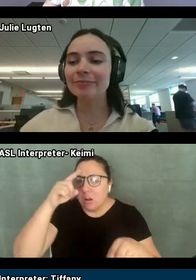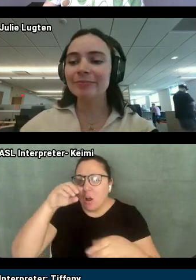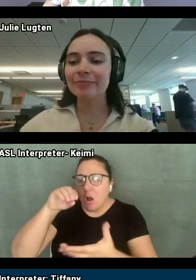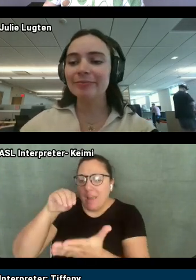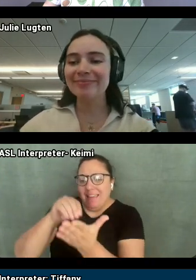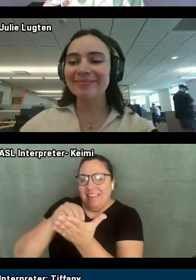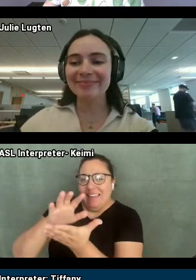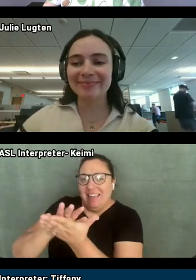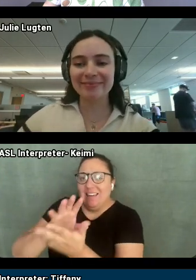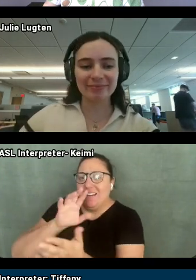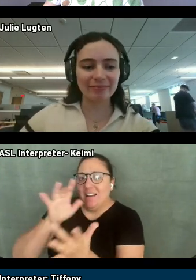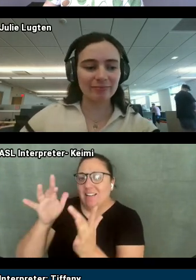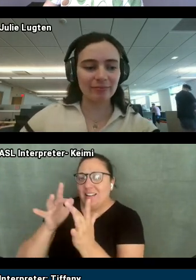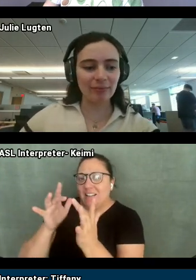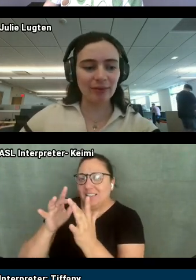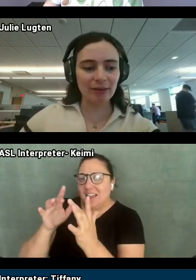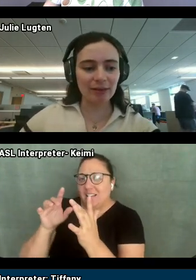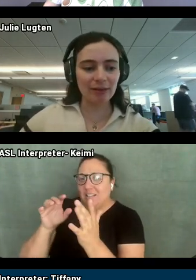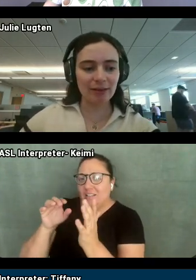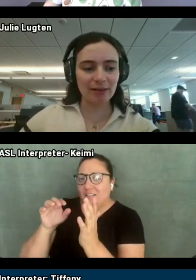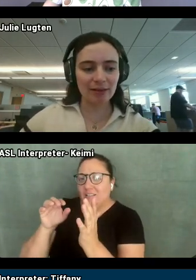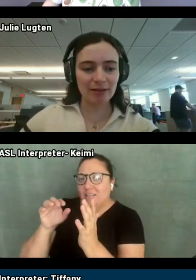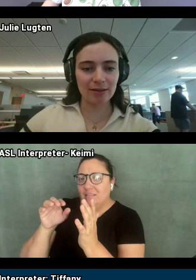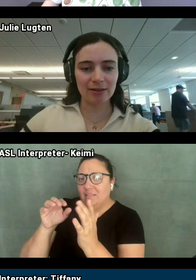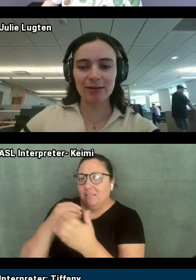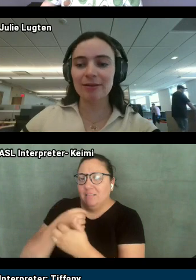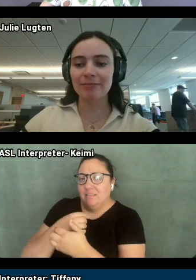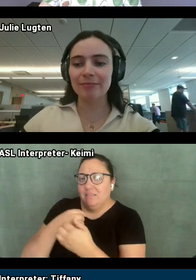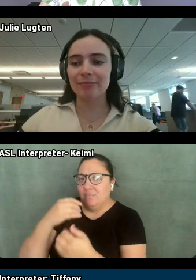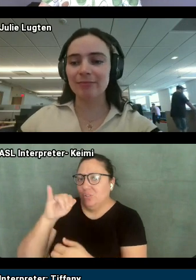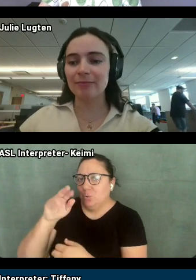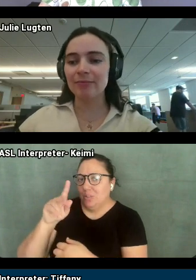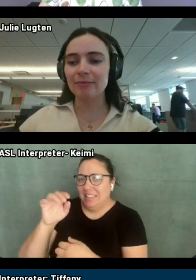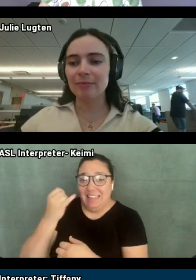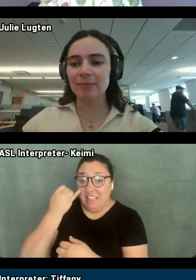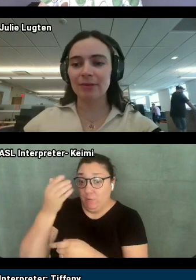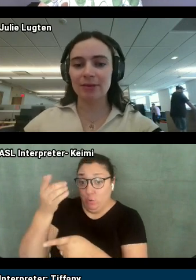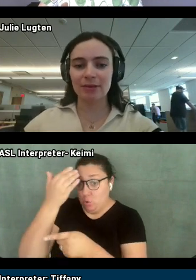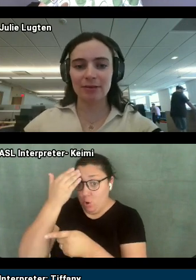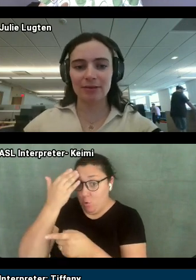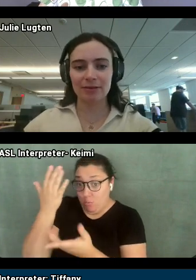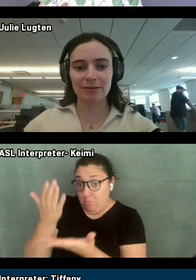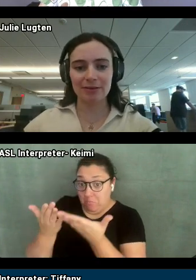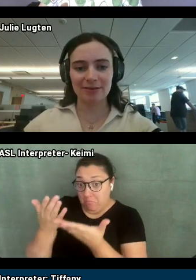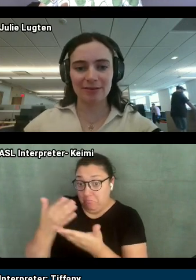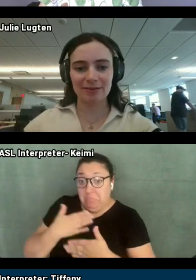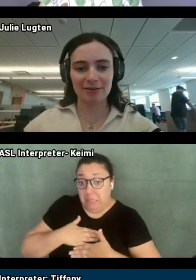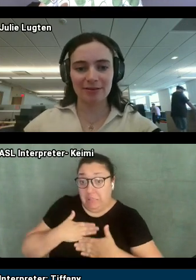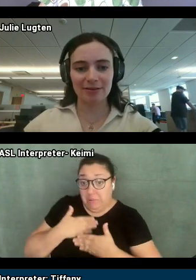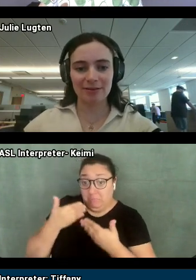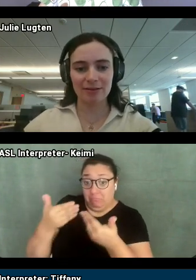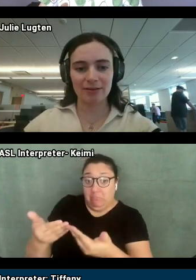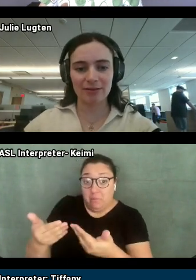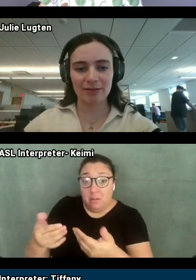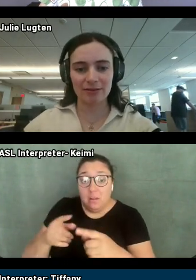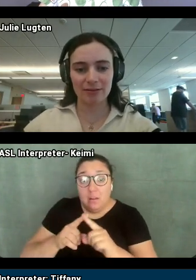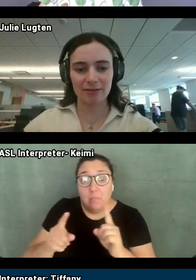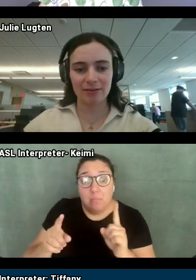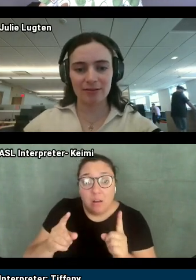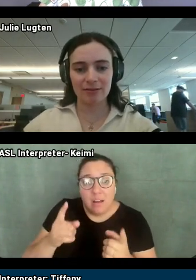not sure. Julie, maybe if you know, feel free to jump in. But I think you might be limited to the same object type